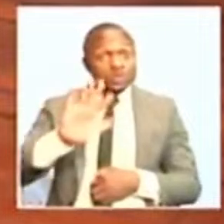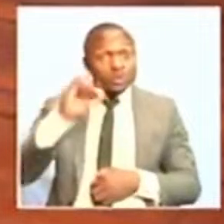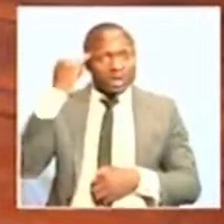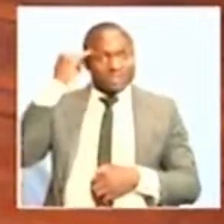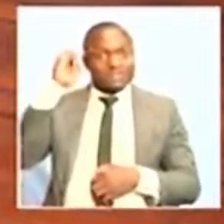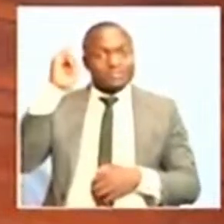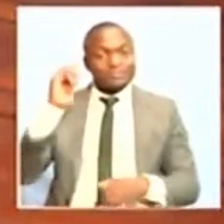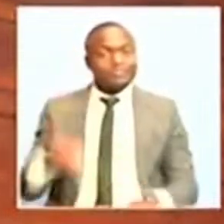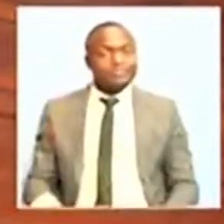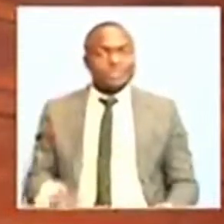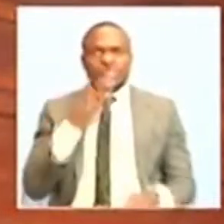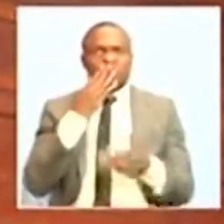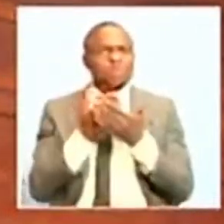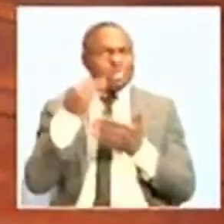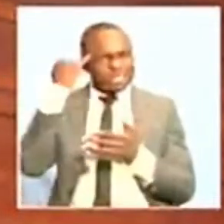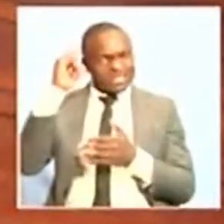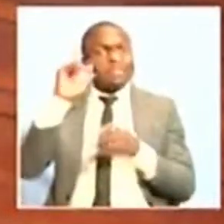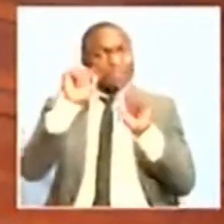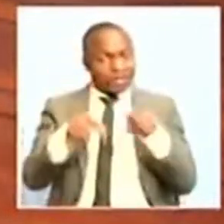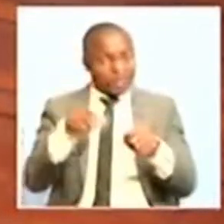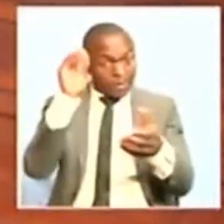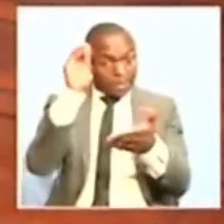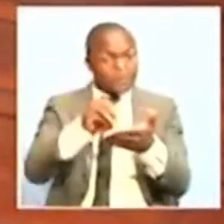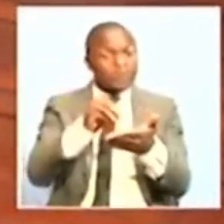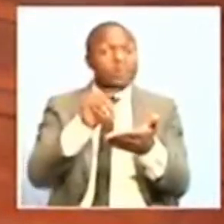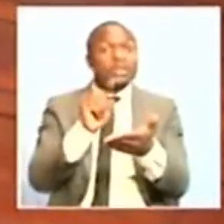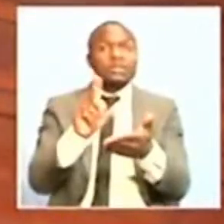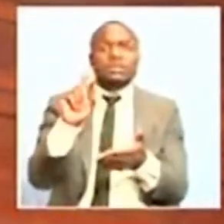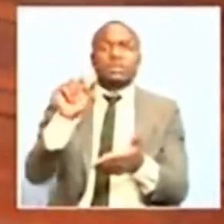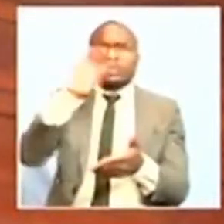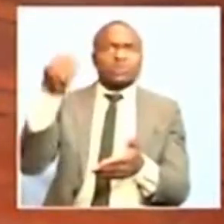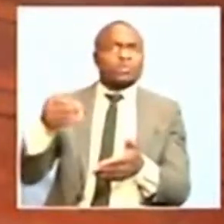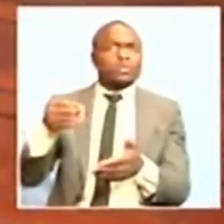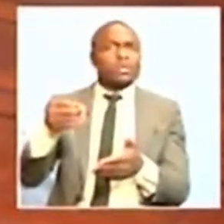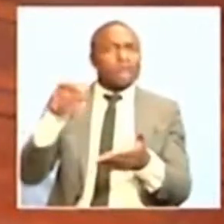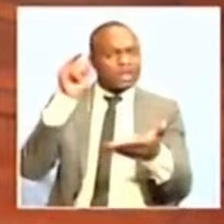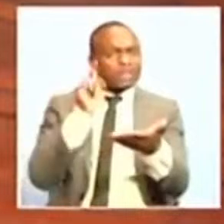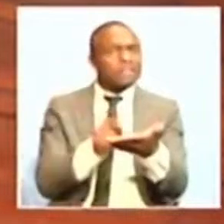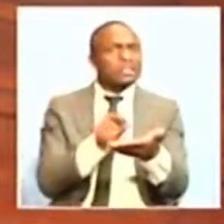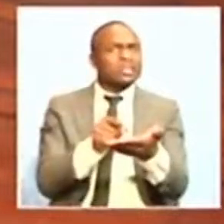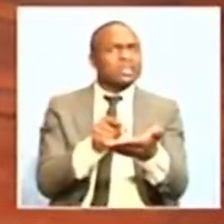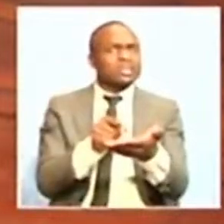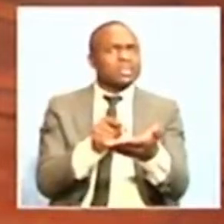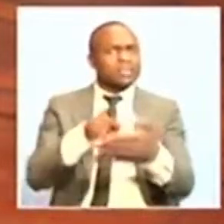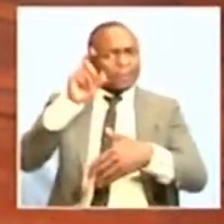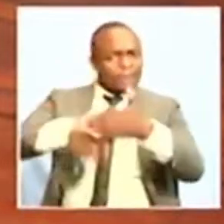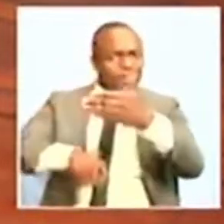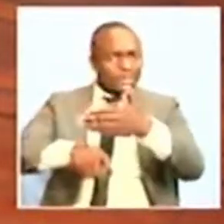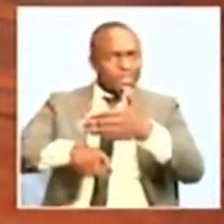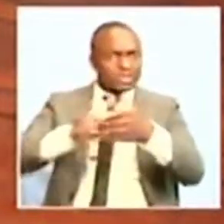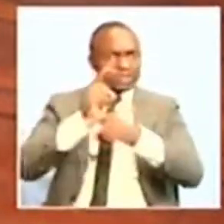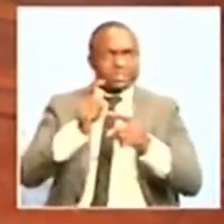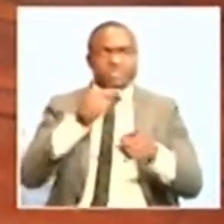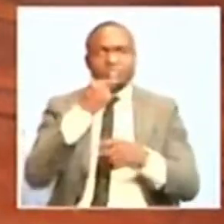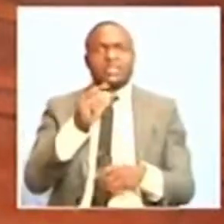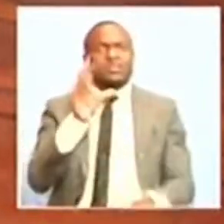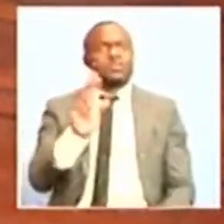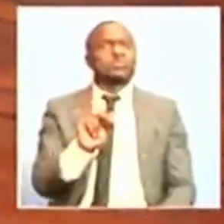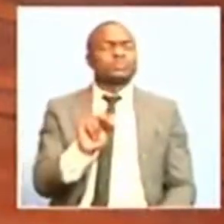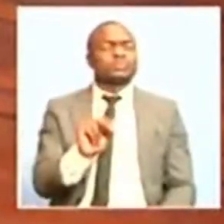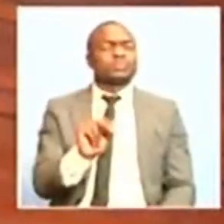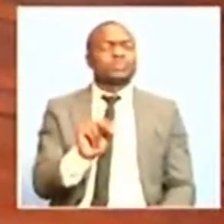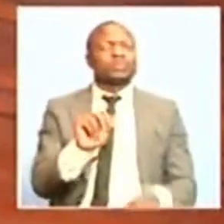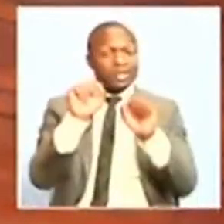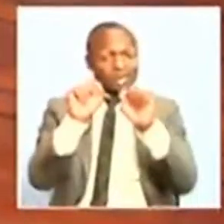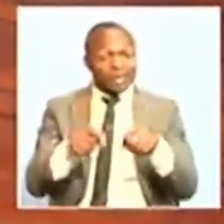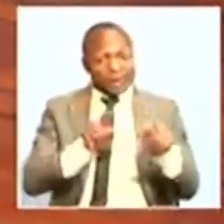opinion, it's a good idea that we can put this 20% now on this surcharge? Or we just say no, let